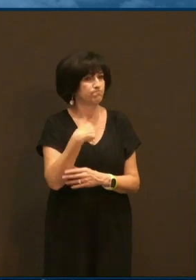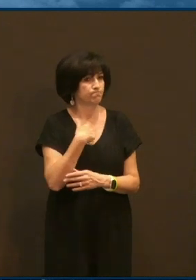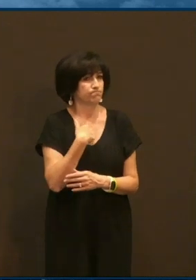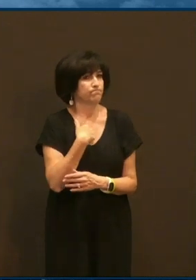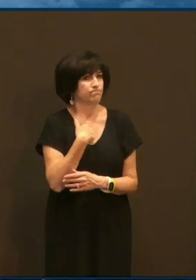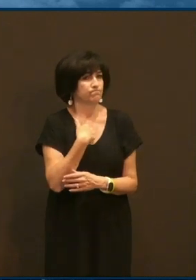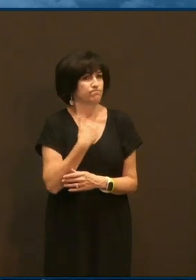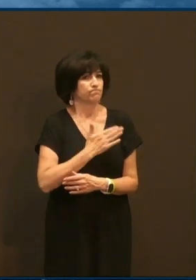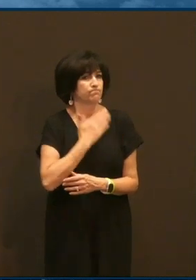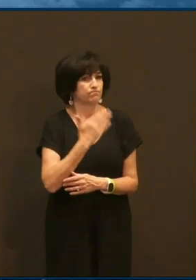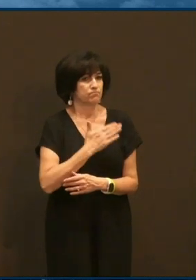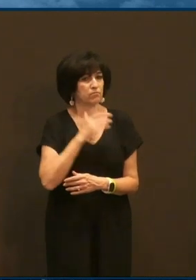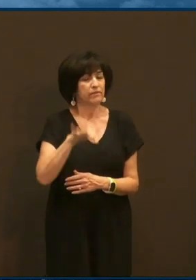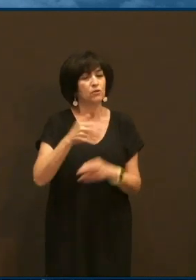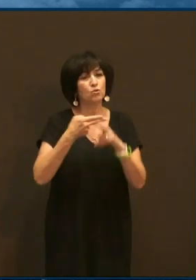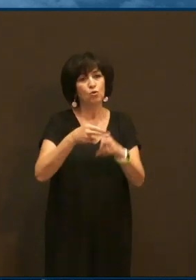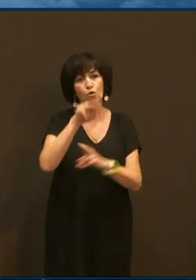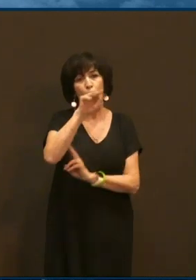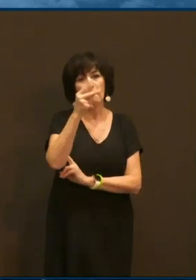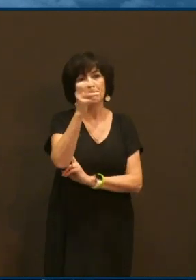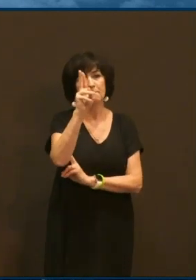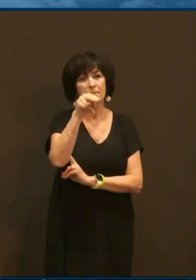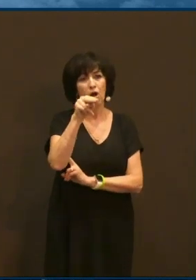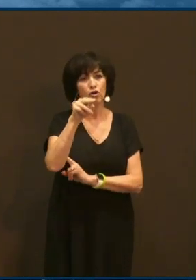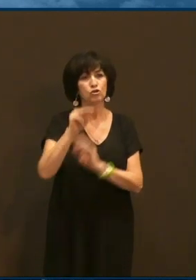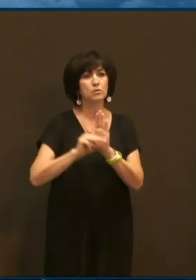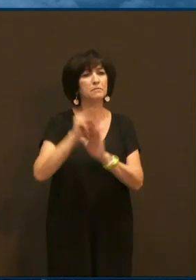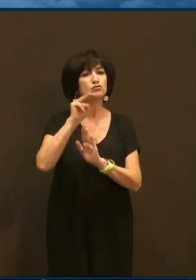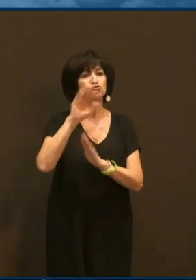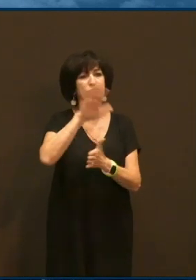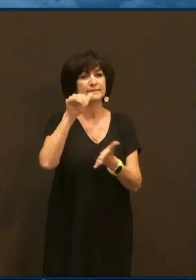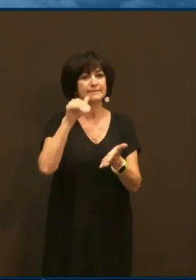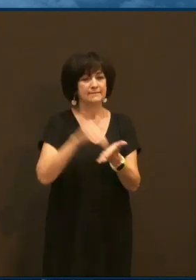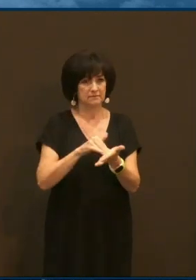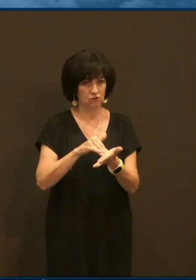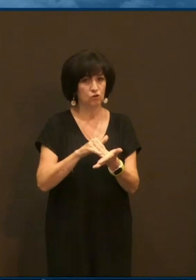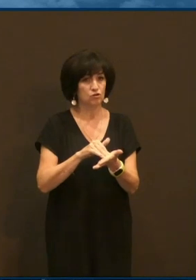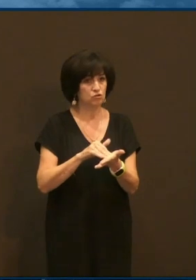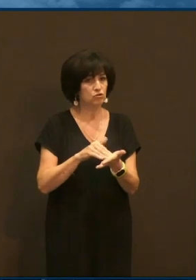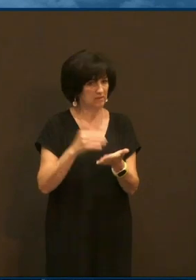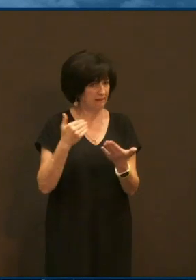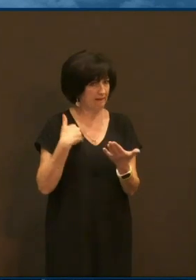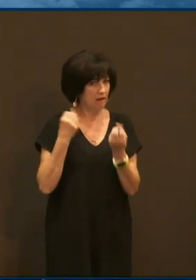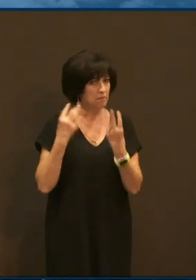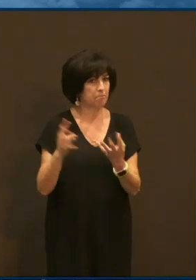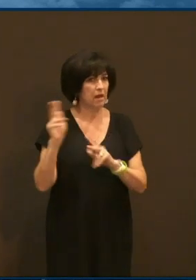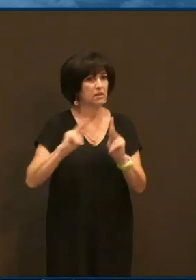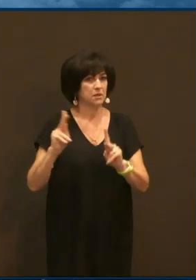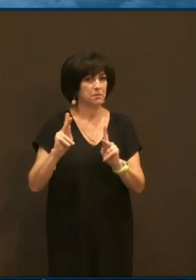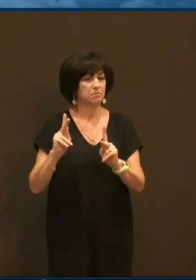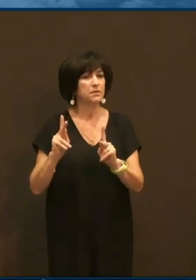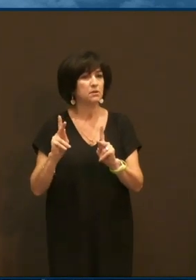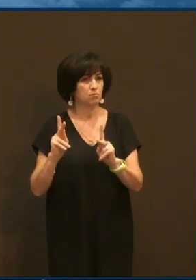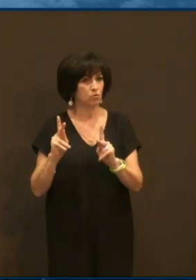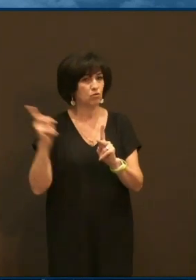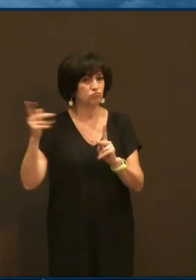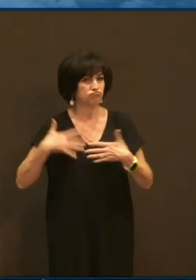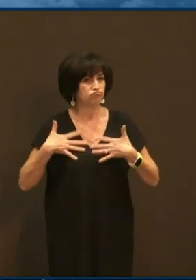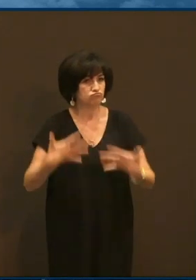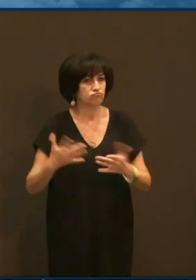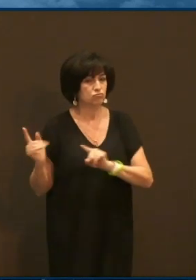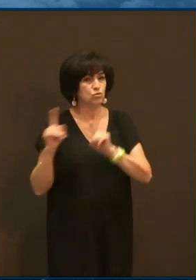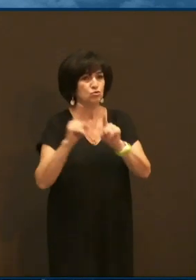Modern Maturity Center. We had about 500 people. We were at a church down there with a few hundred people. So we are trying to get into the community in very creative